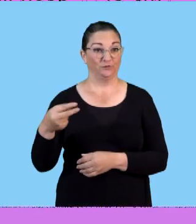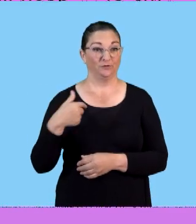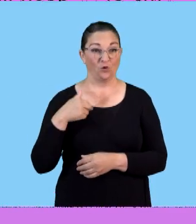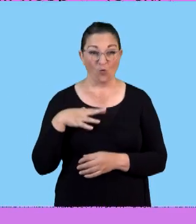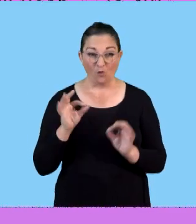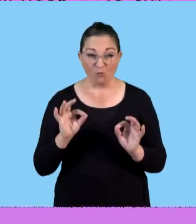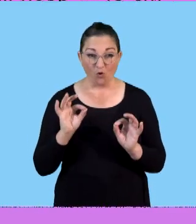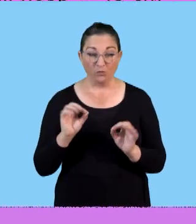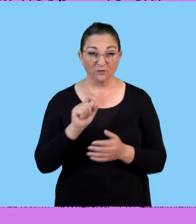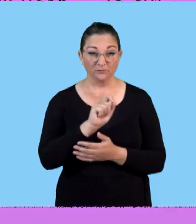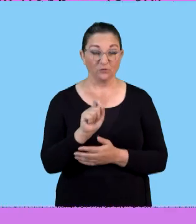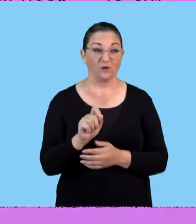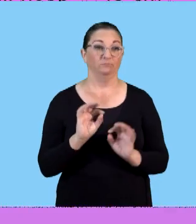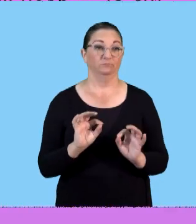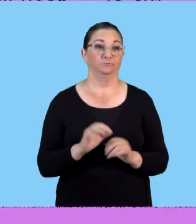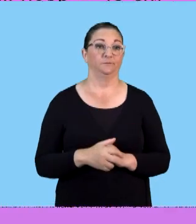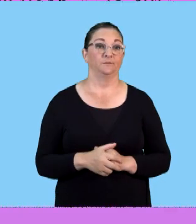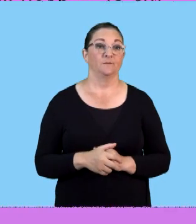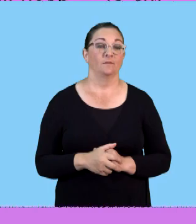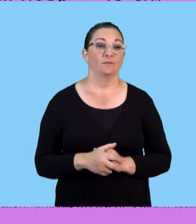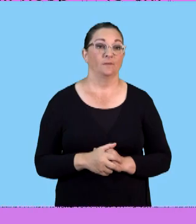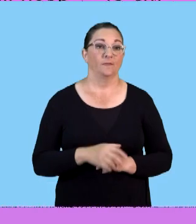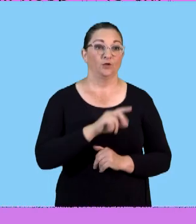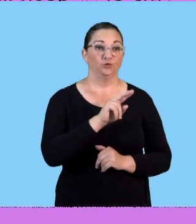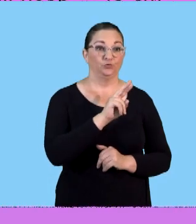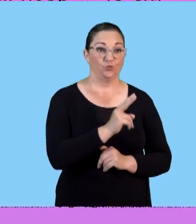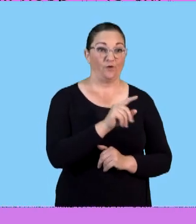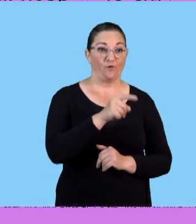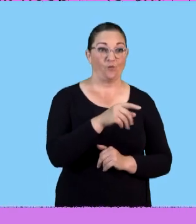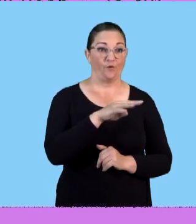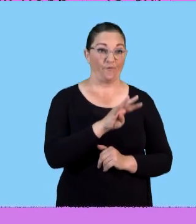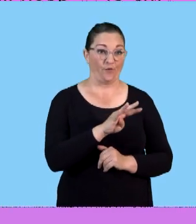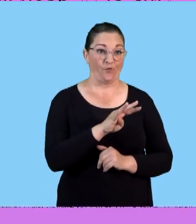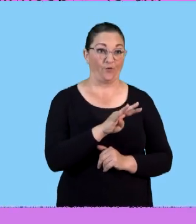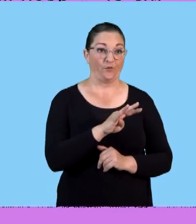Guys, are we clear? Do you want me to write that proper for you? Let me just write that as